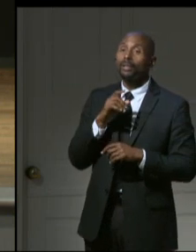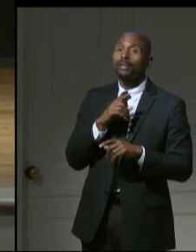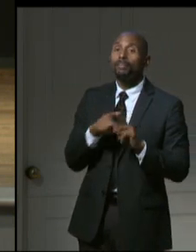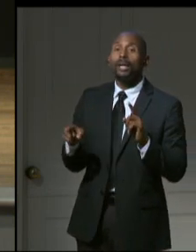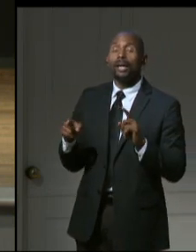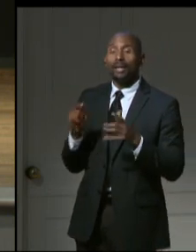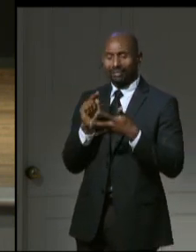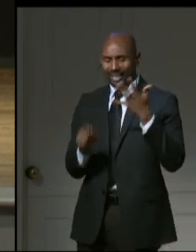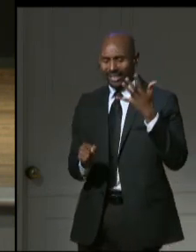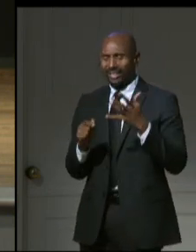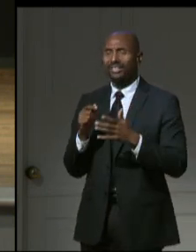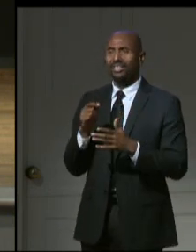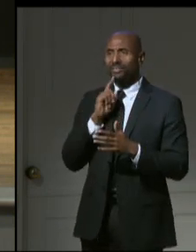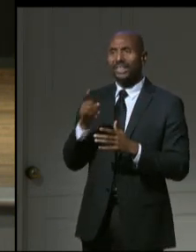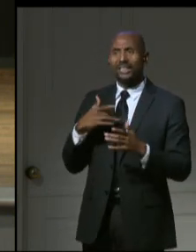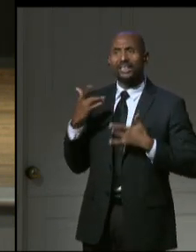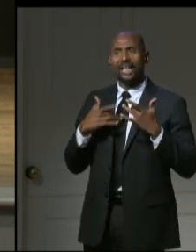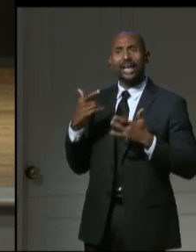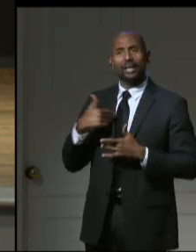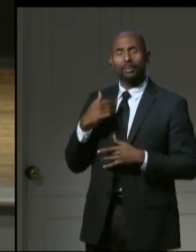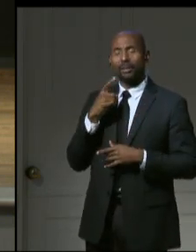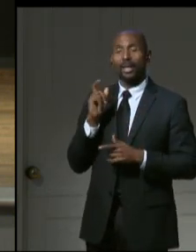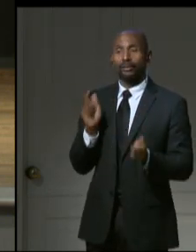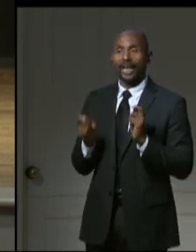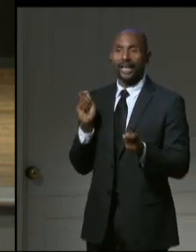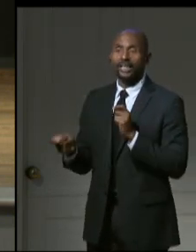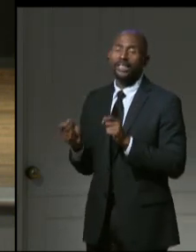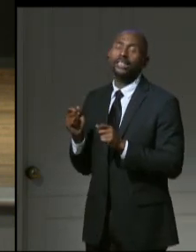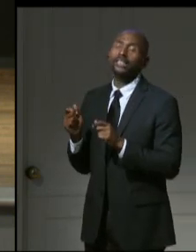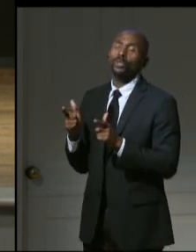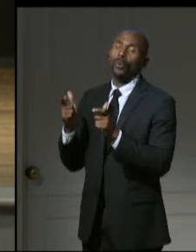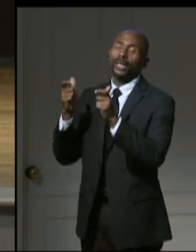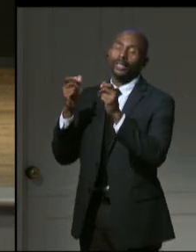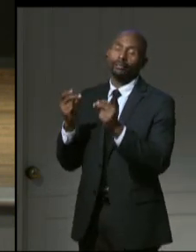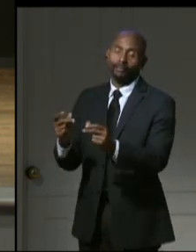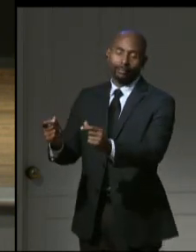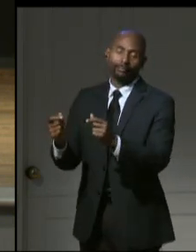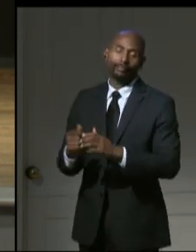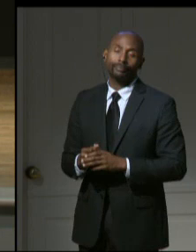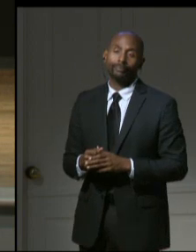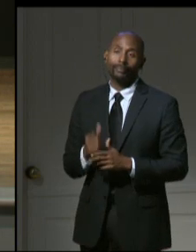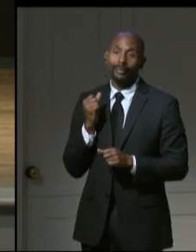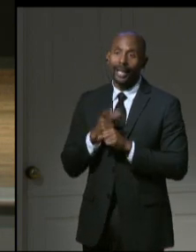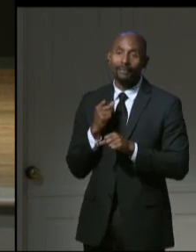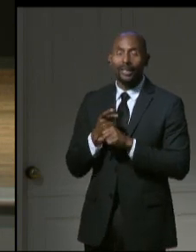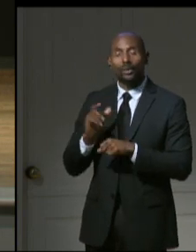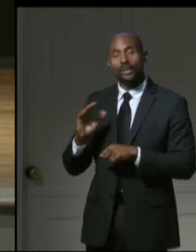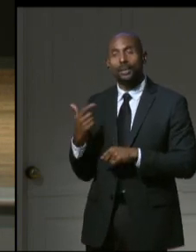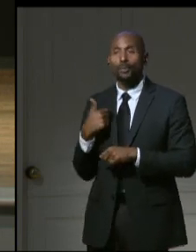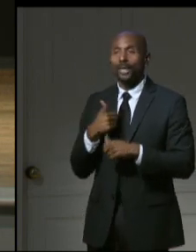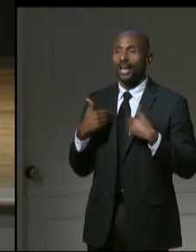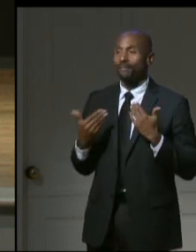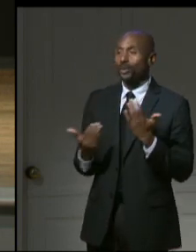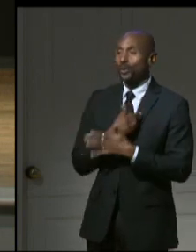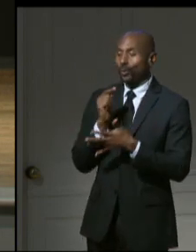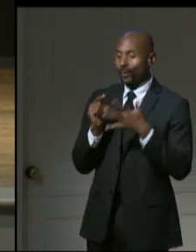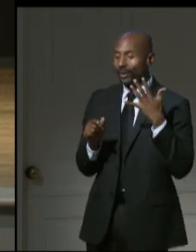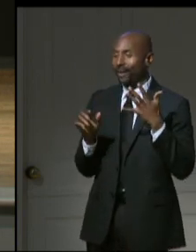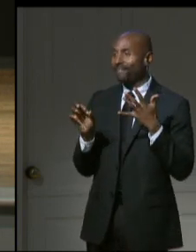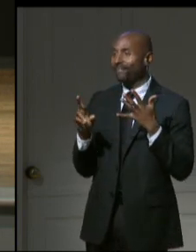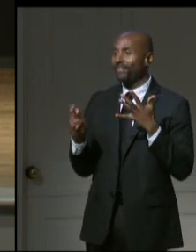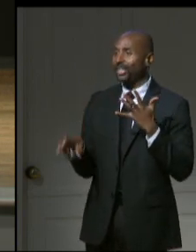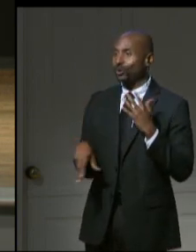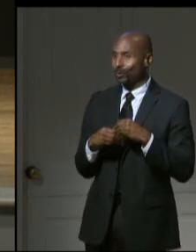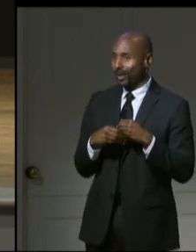so quickly. It seems like every year we have a new feature set that makes us able to see